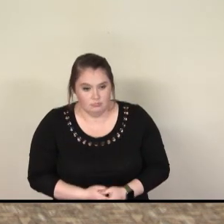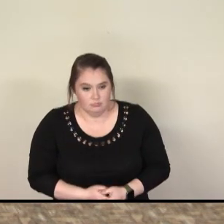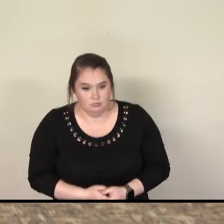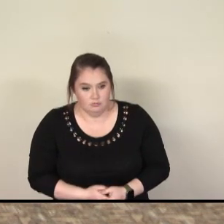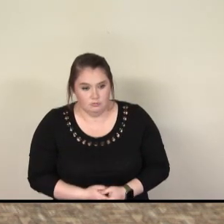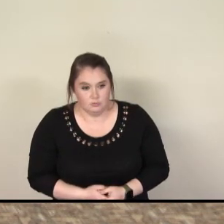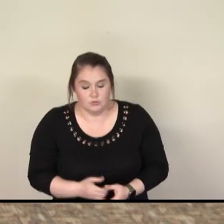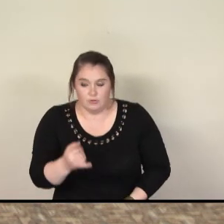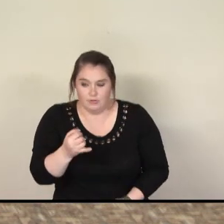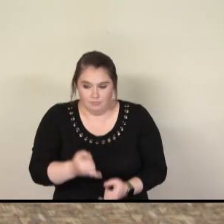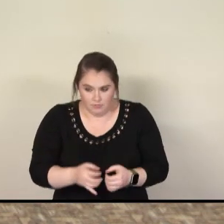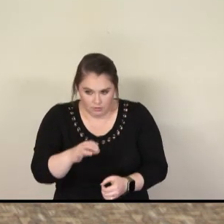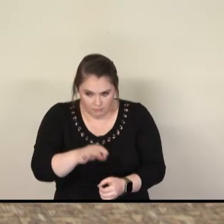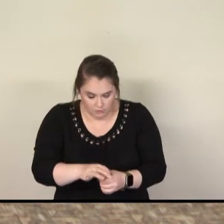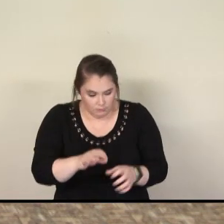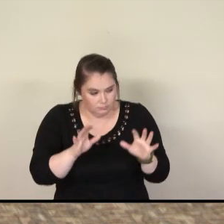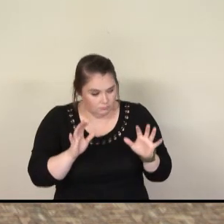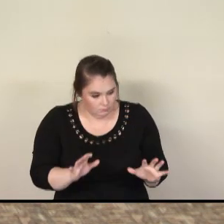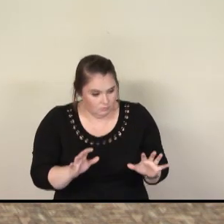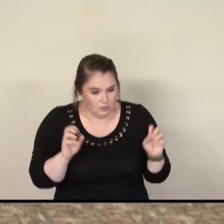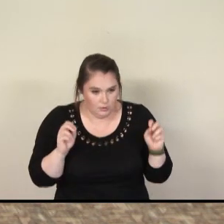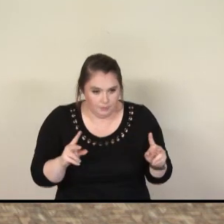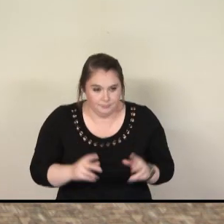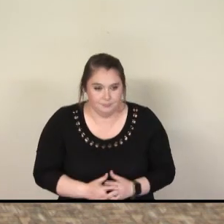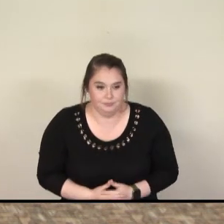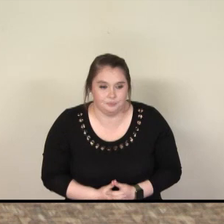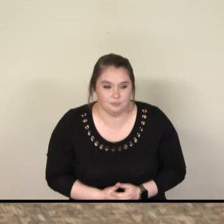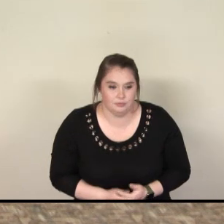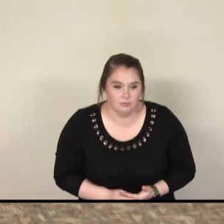To the final vote, okay. Right, okay.